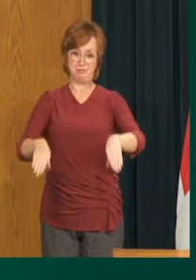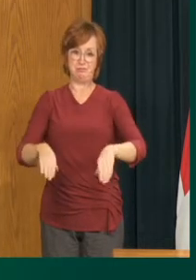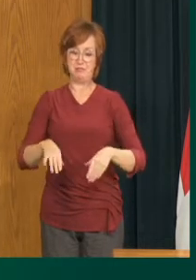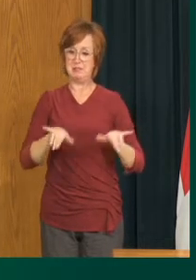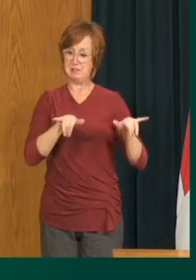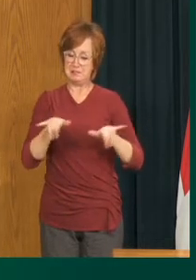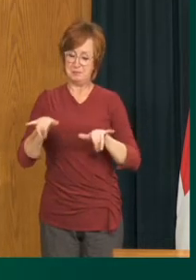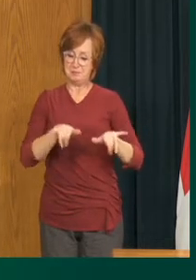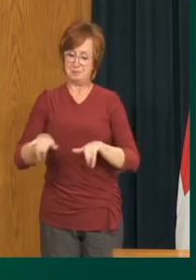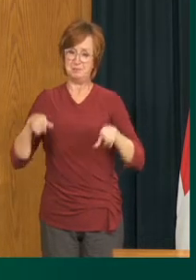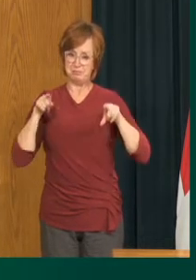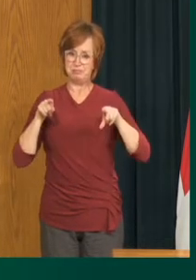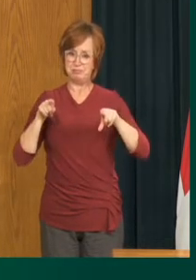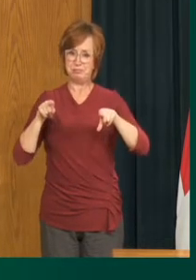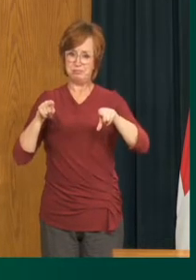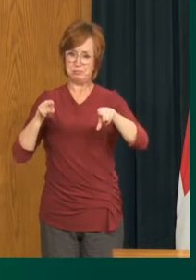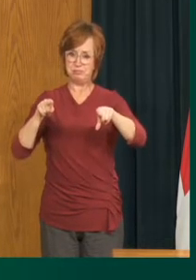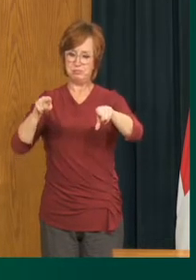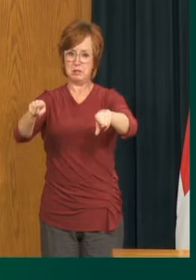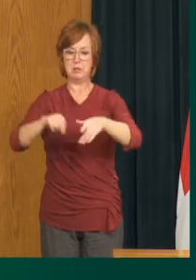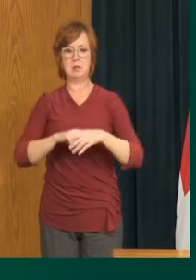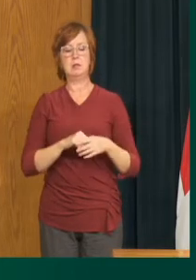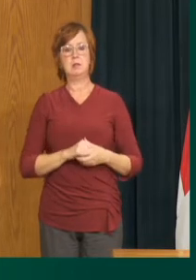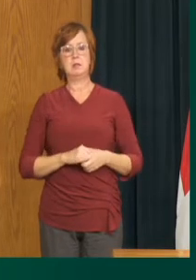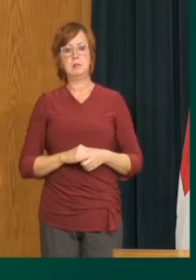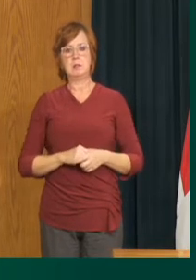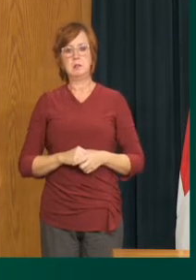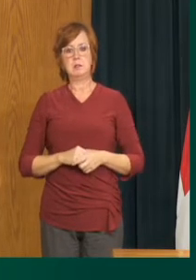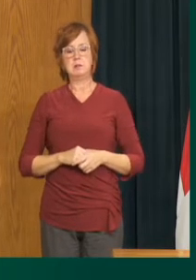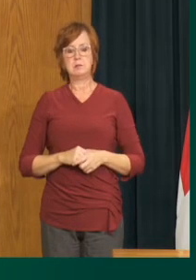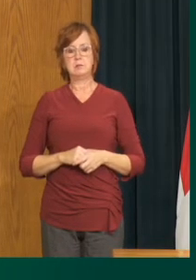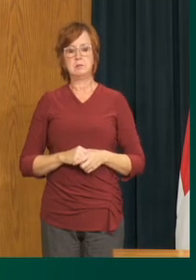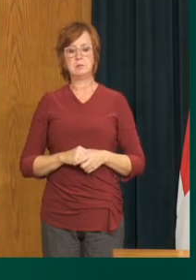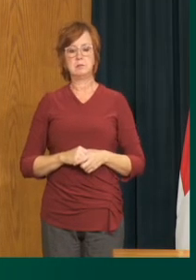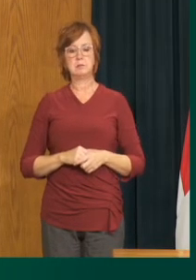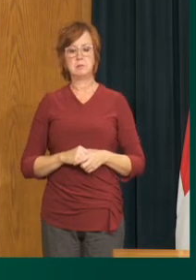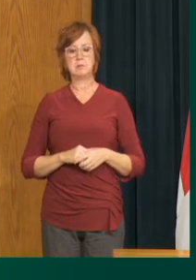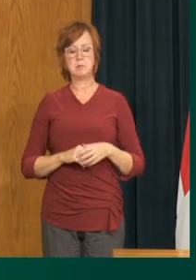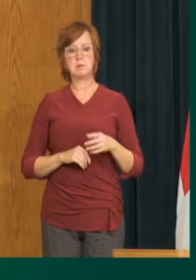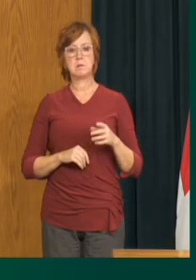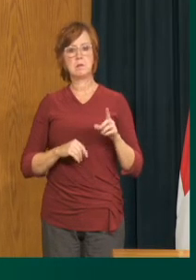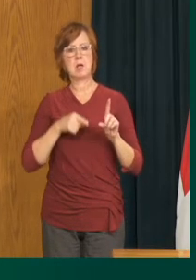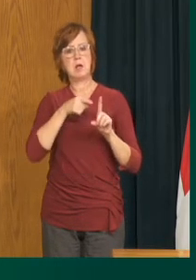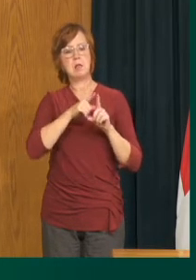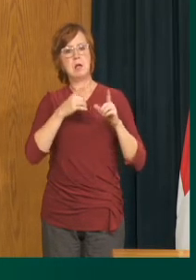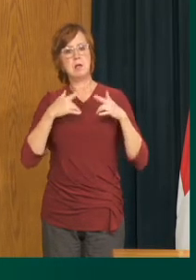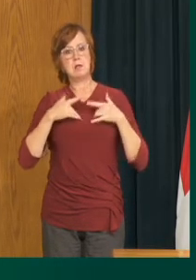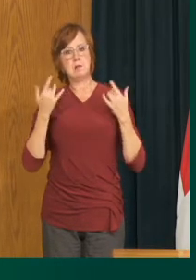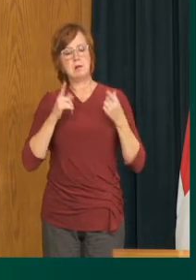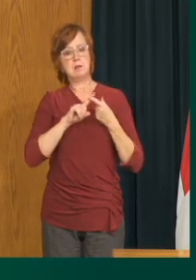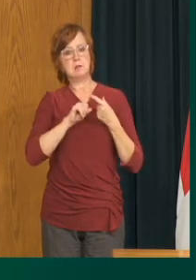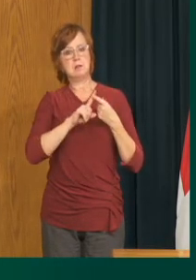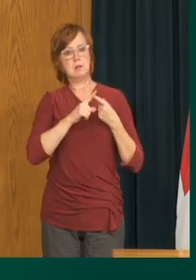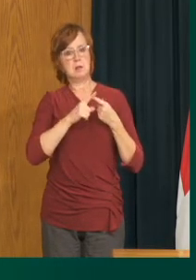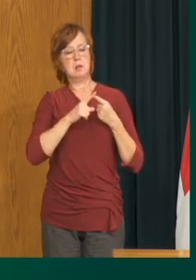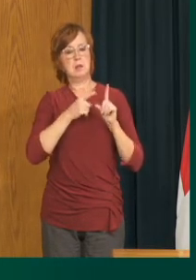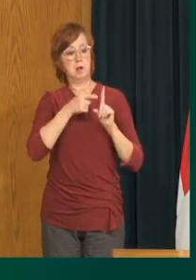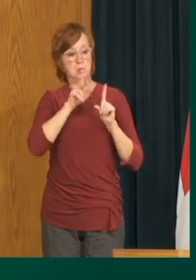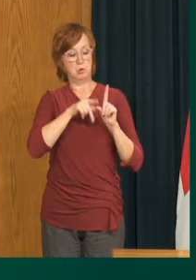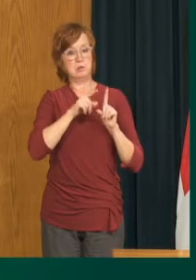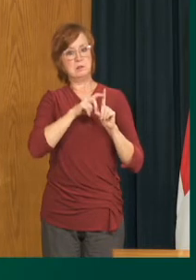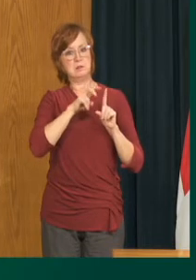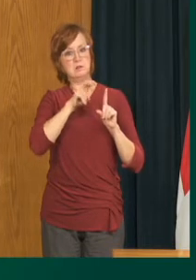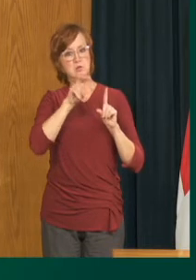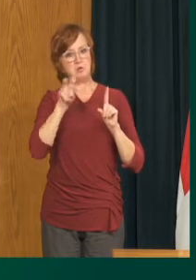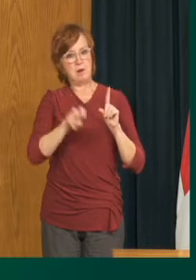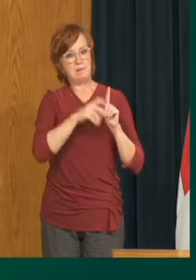combination of linked to this gathering, but also linked to interprovincial international travel, and cases who were close household contacts of cases